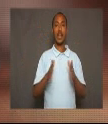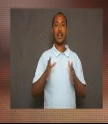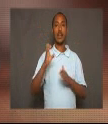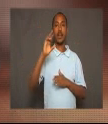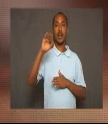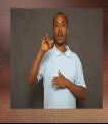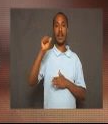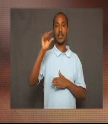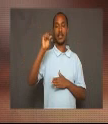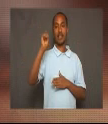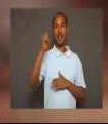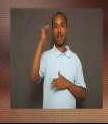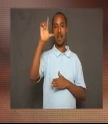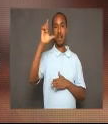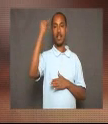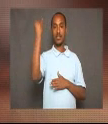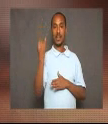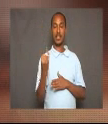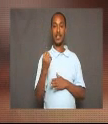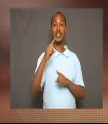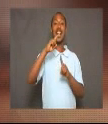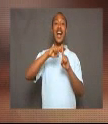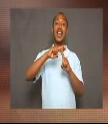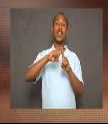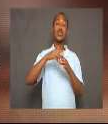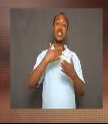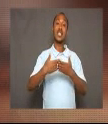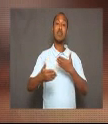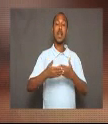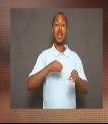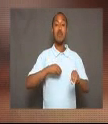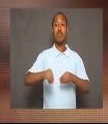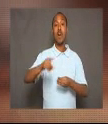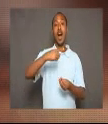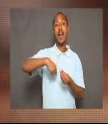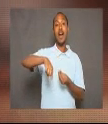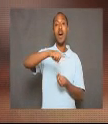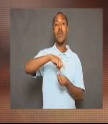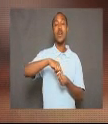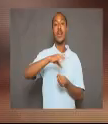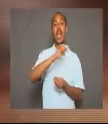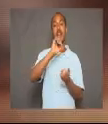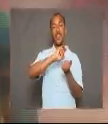structure. The cations simply move around and shift.